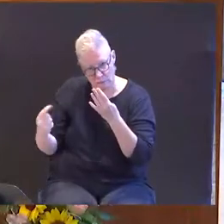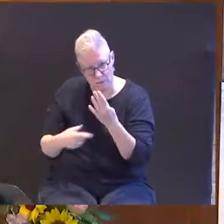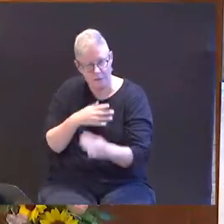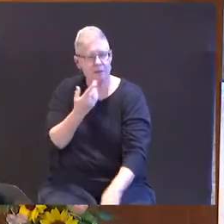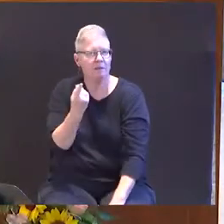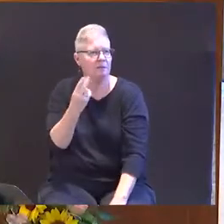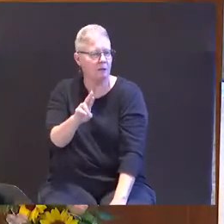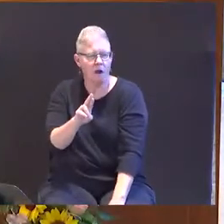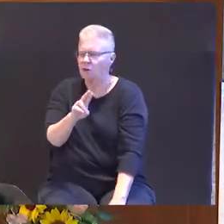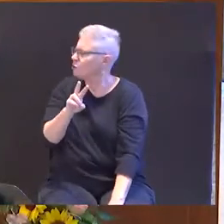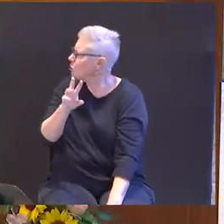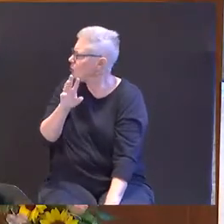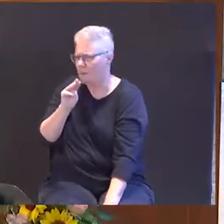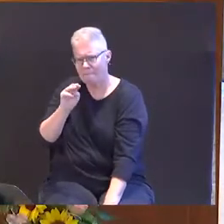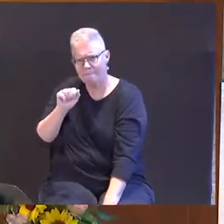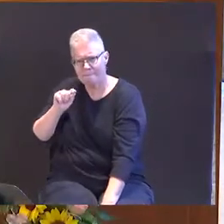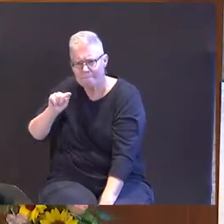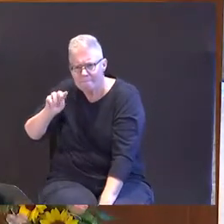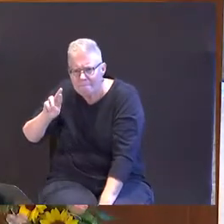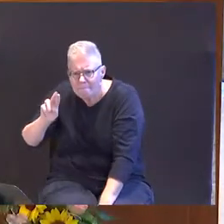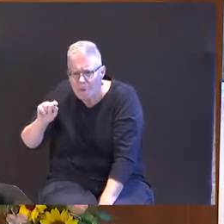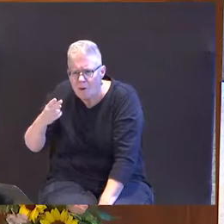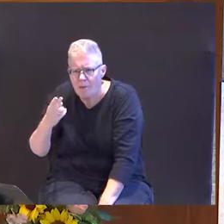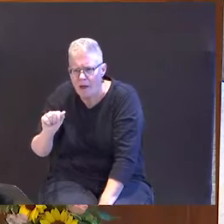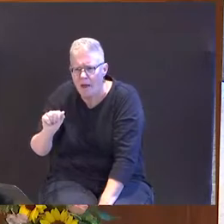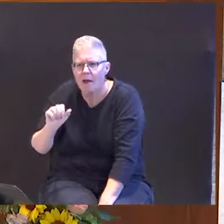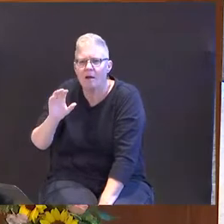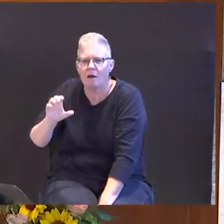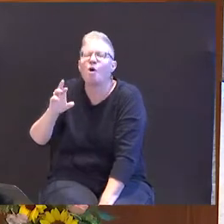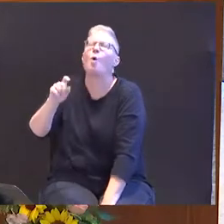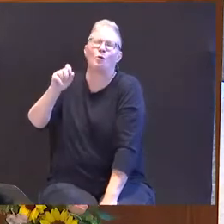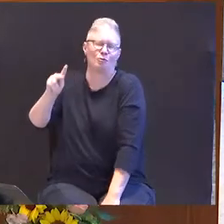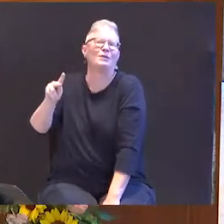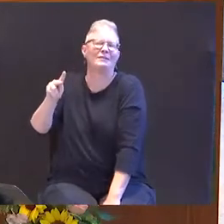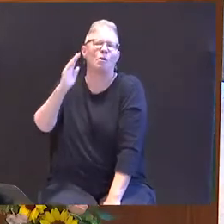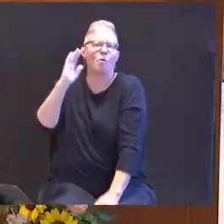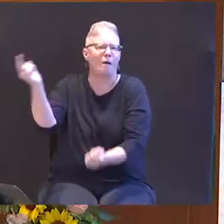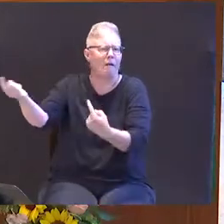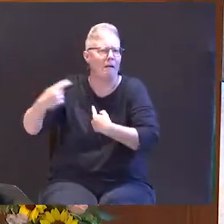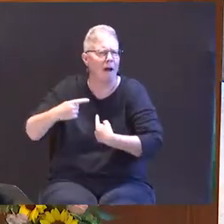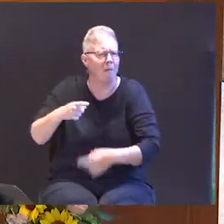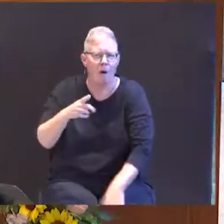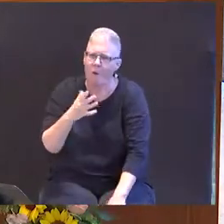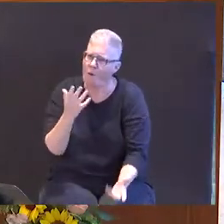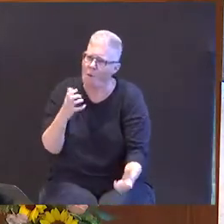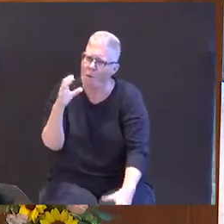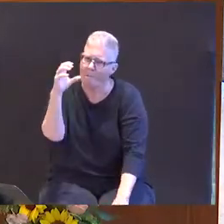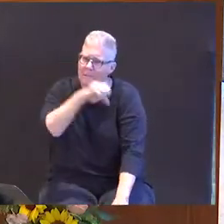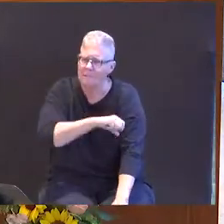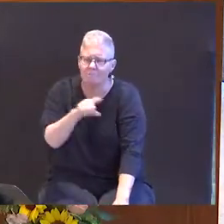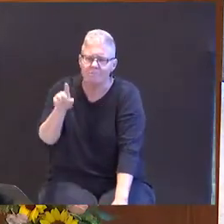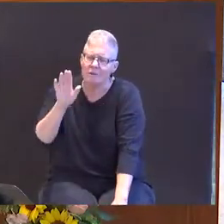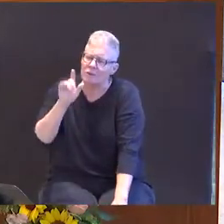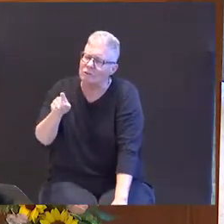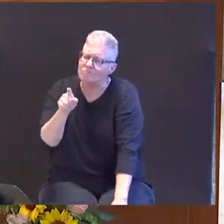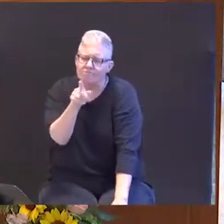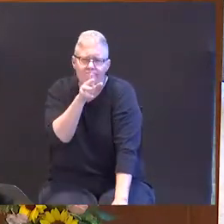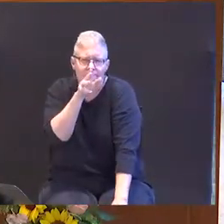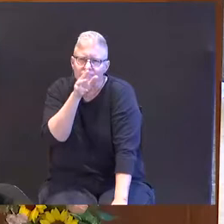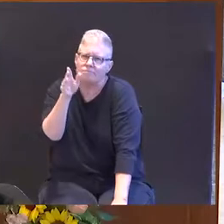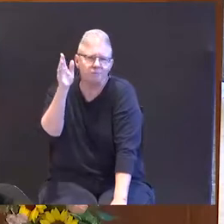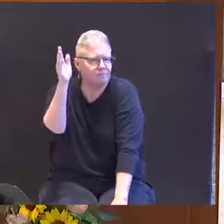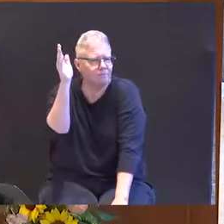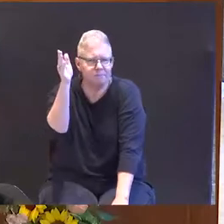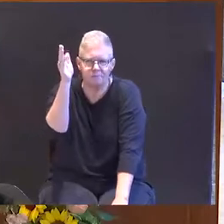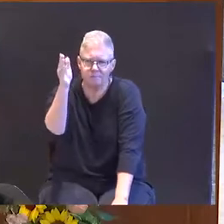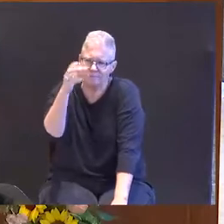don't want to miss her. I promise you, you will love her. I promise you that. She's a powerful speaker, and we continue with our series of People Get Ready,